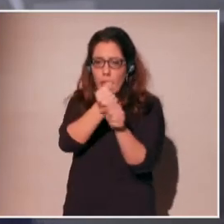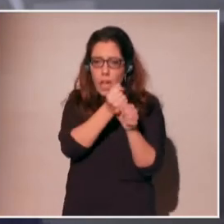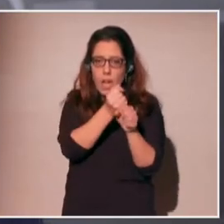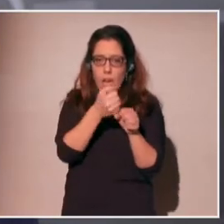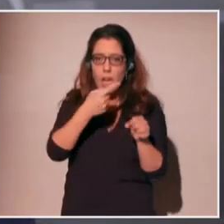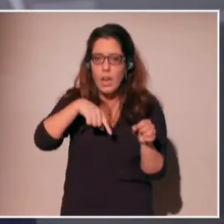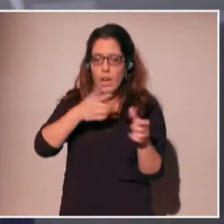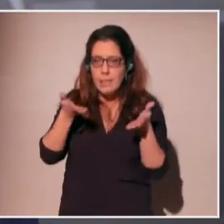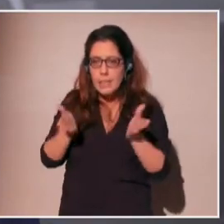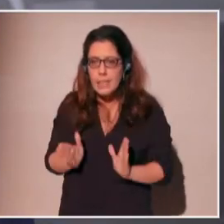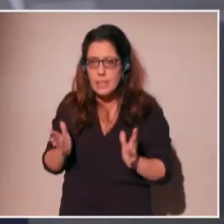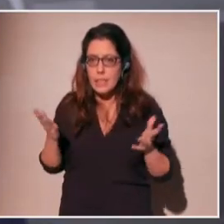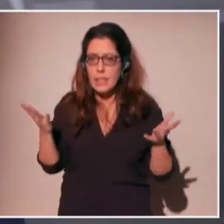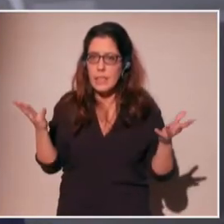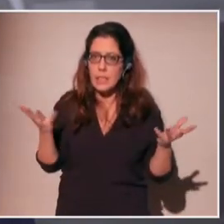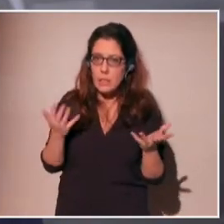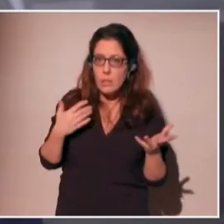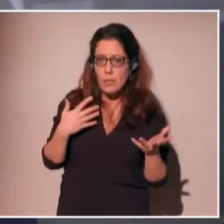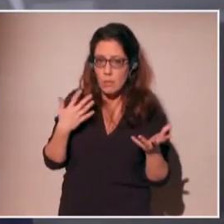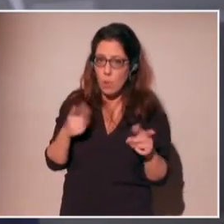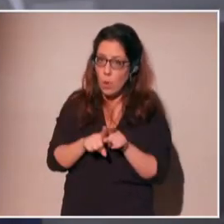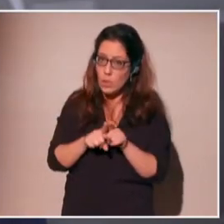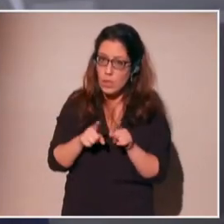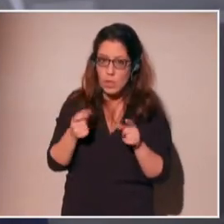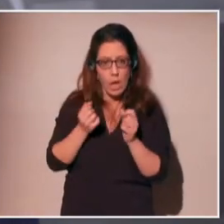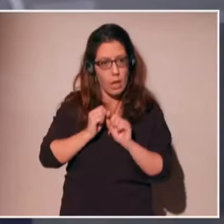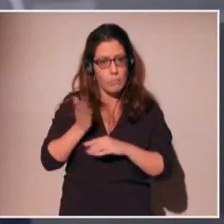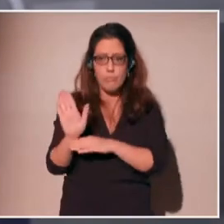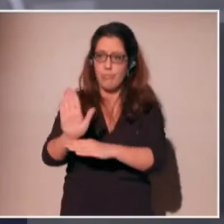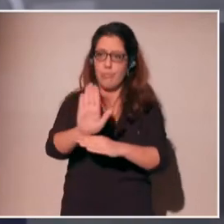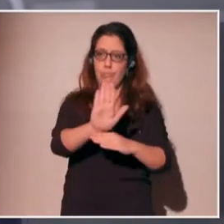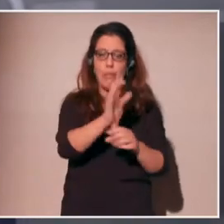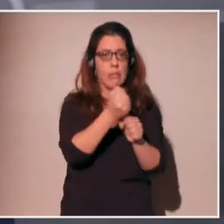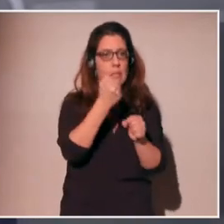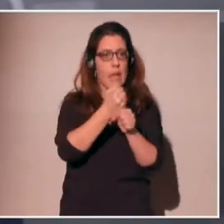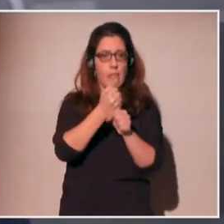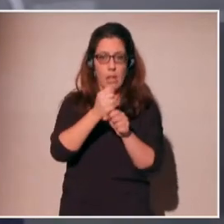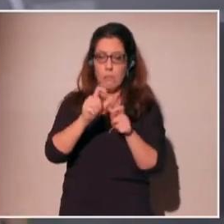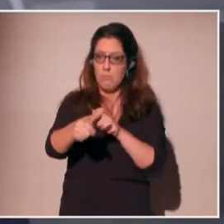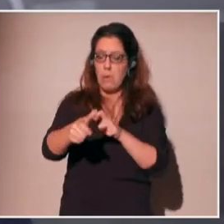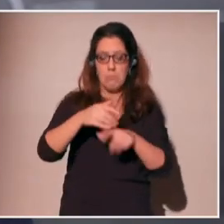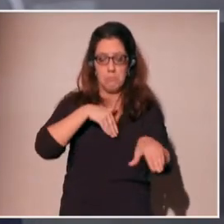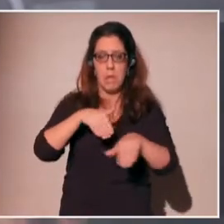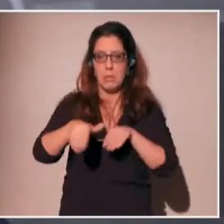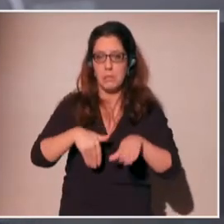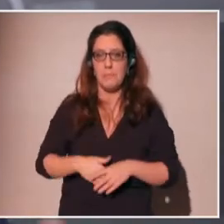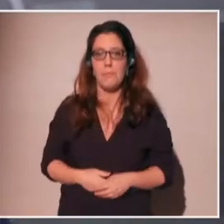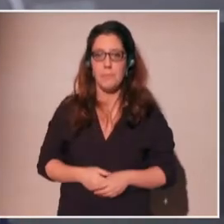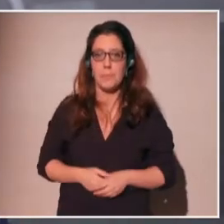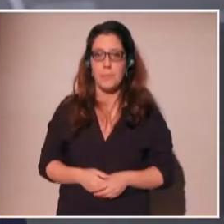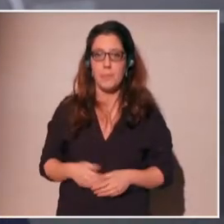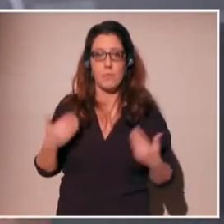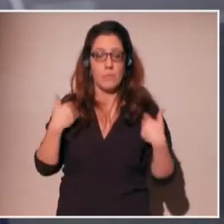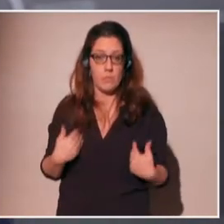on what we can do as a human. Second one, about my research. I don't have the time because, as everyone